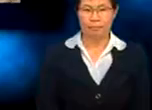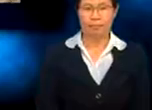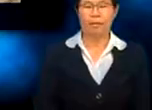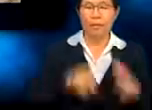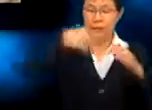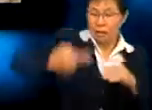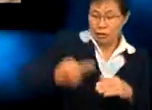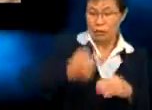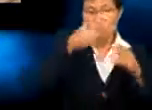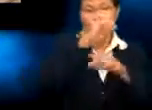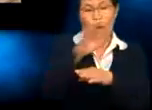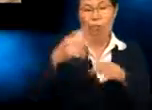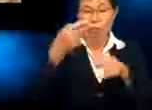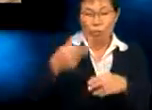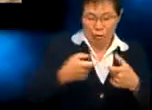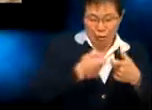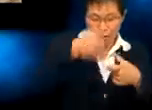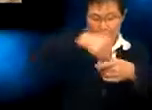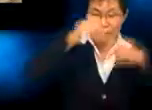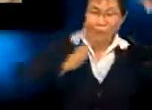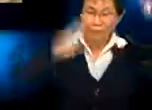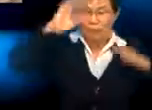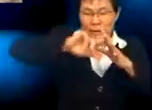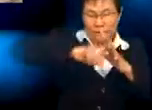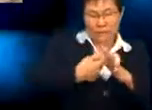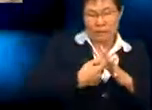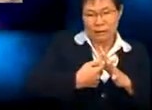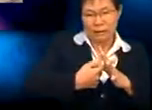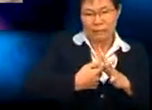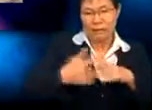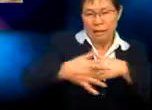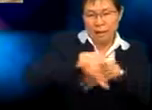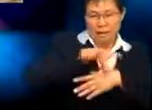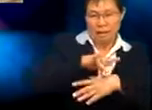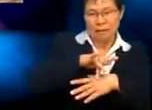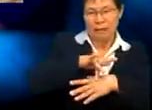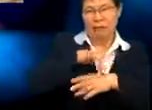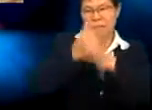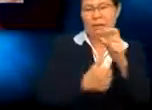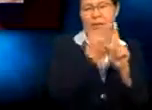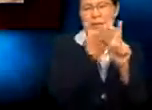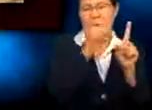The history of electricity in Malaysia started as early as